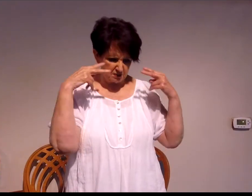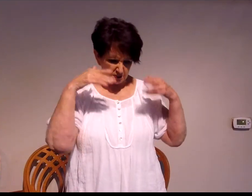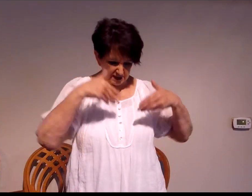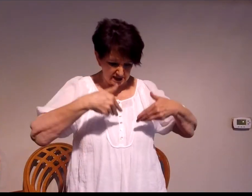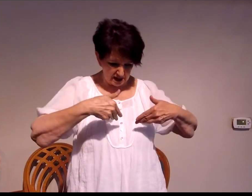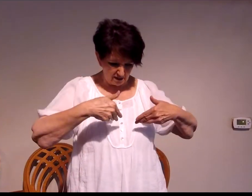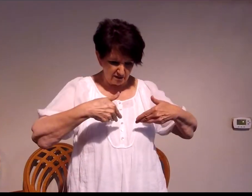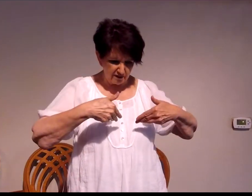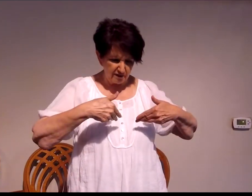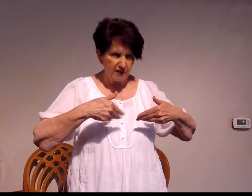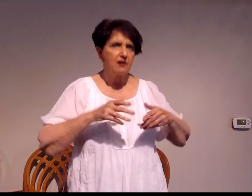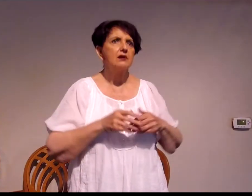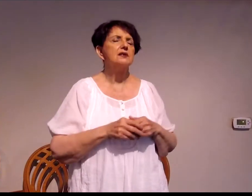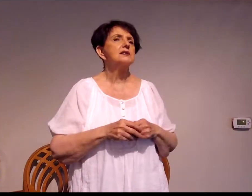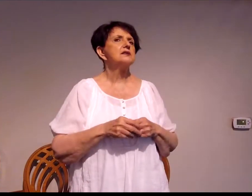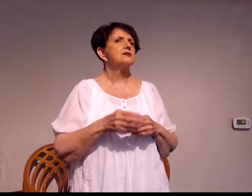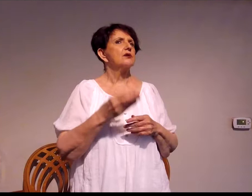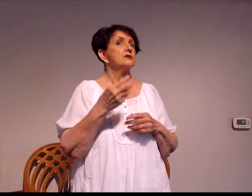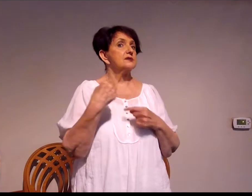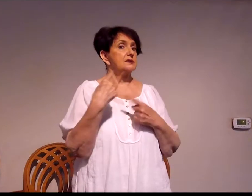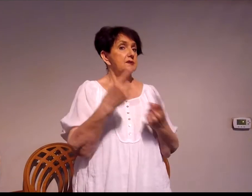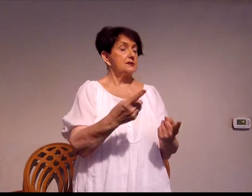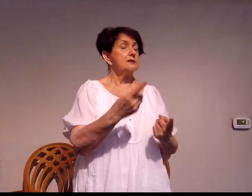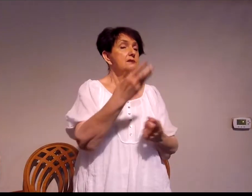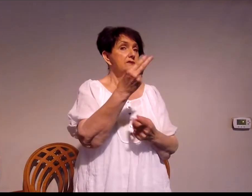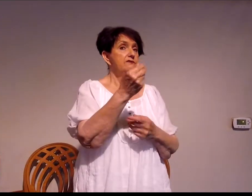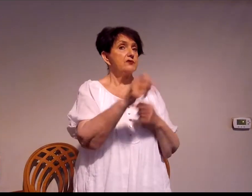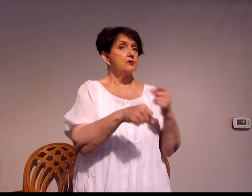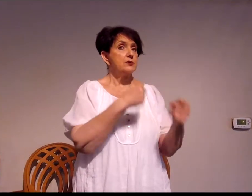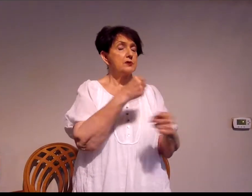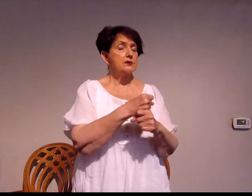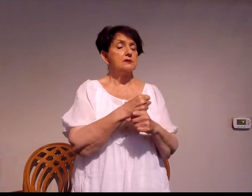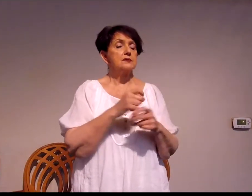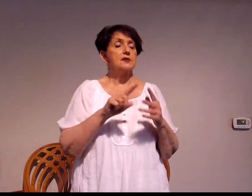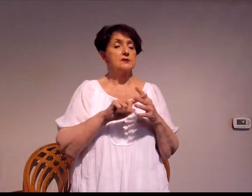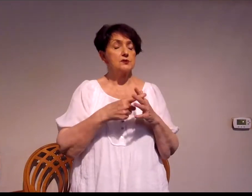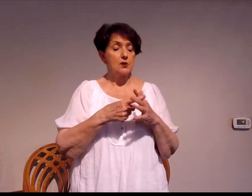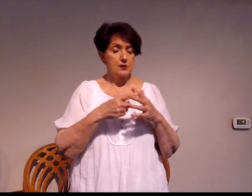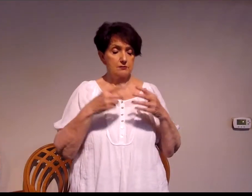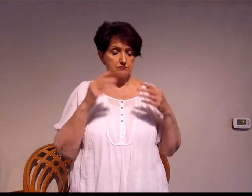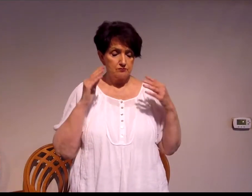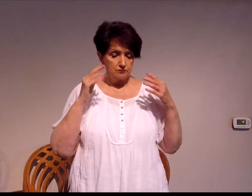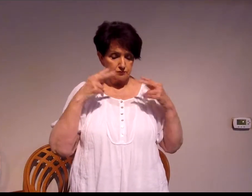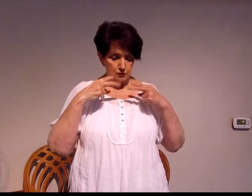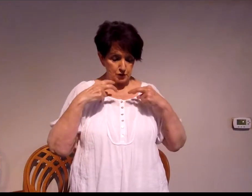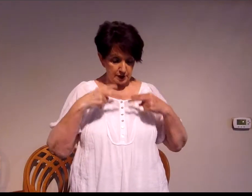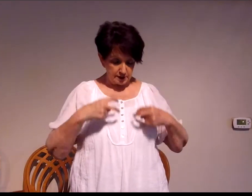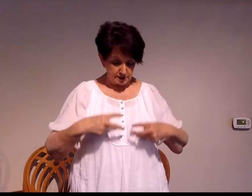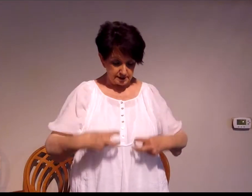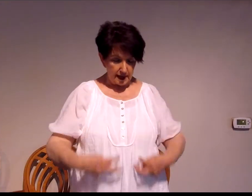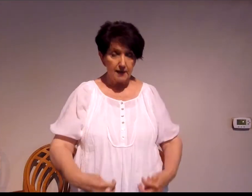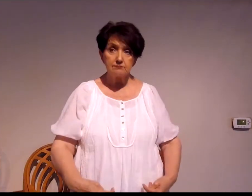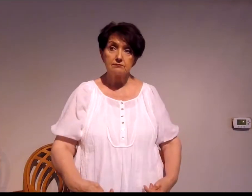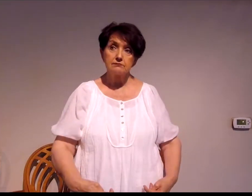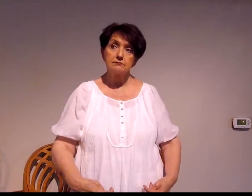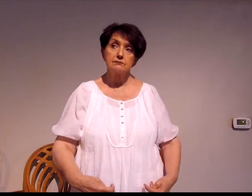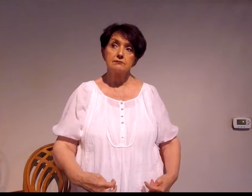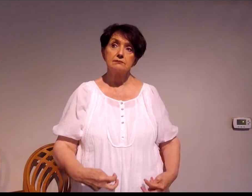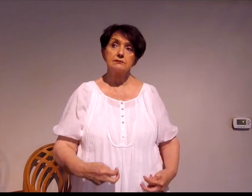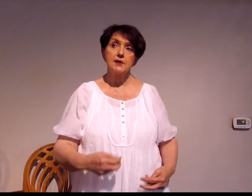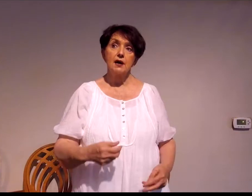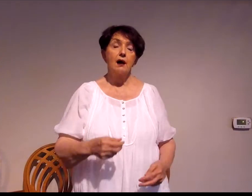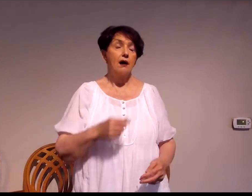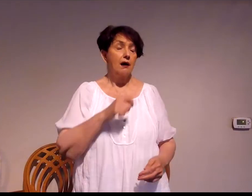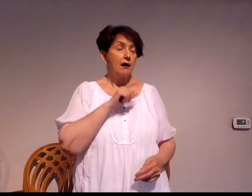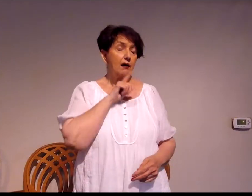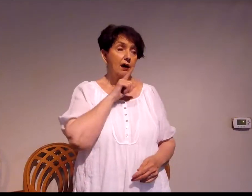so for the past several years, I started looking at it because probably I put it off because I was honestly